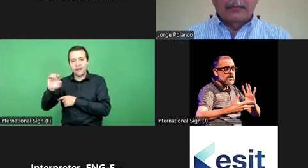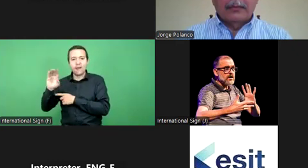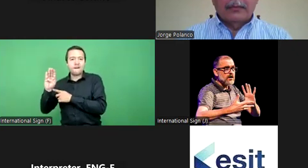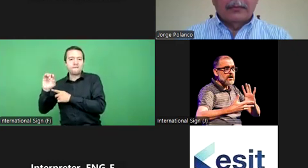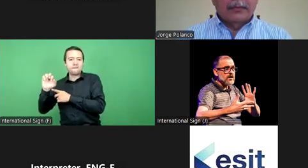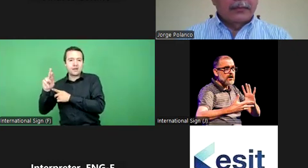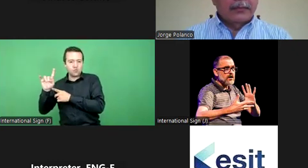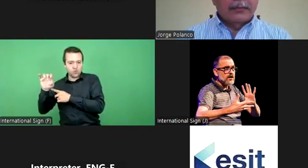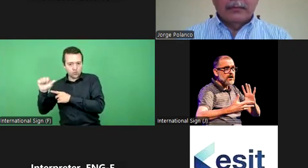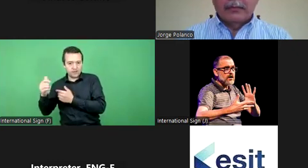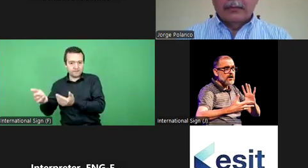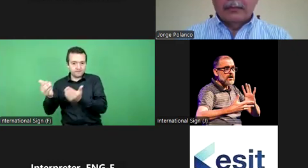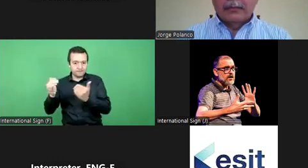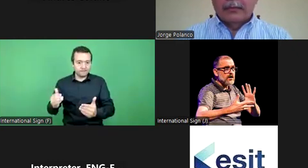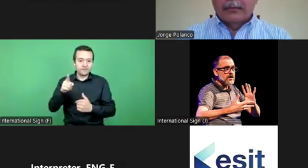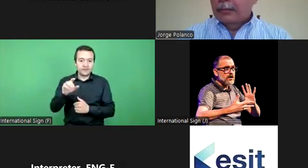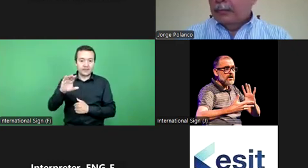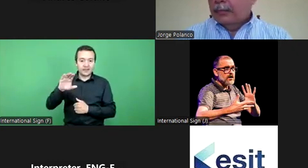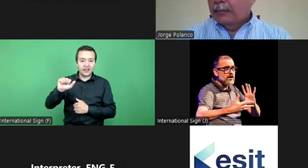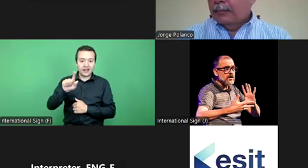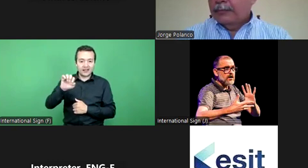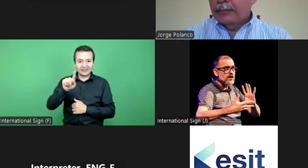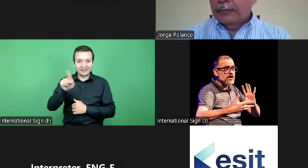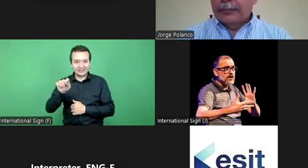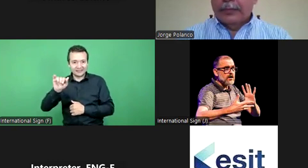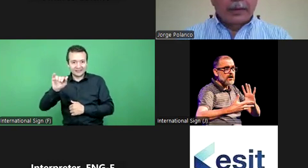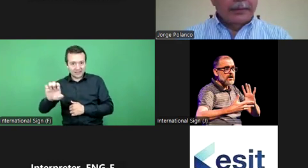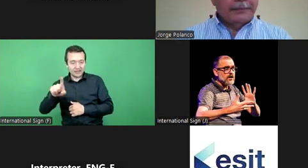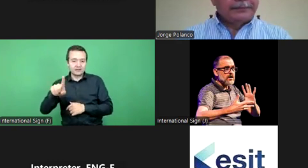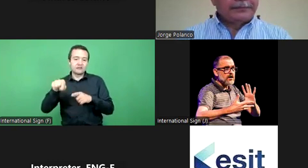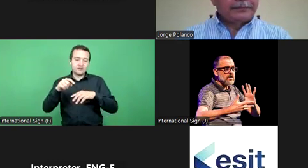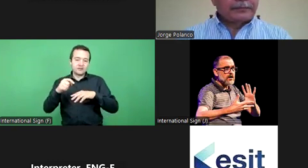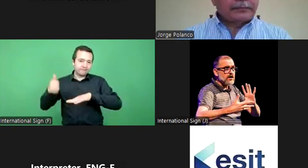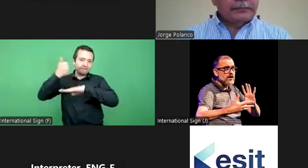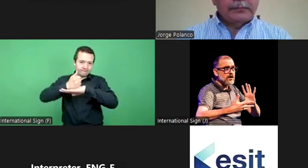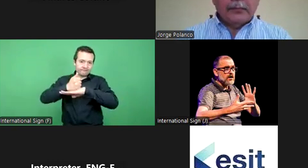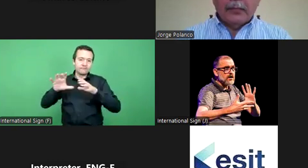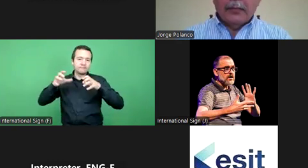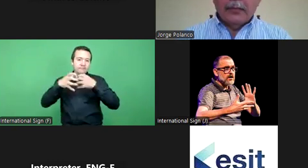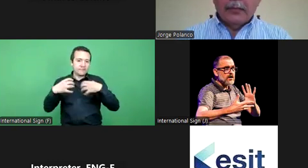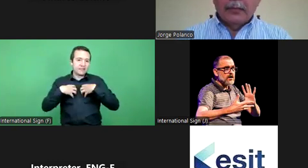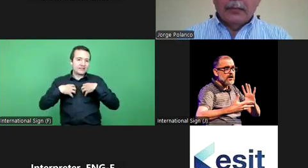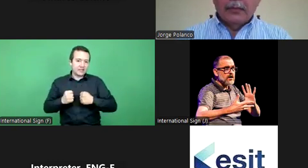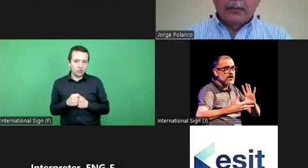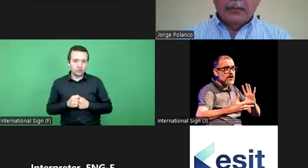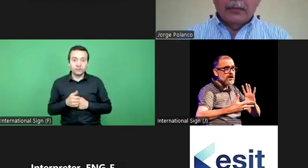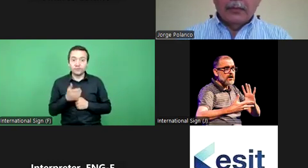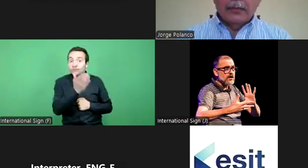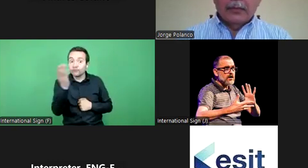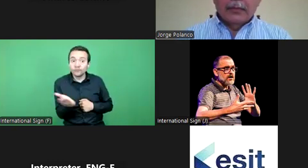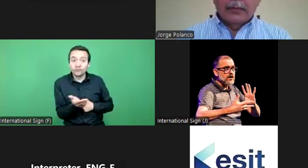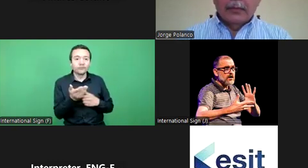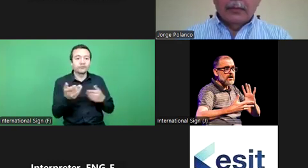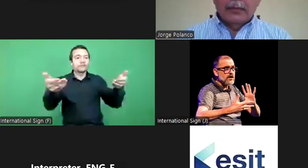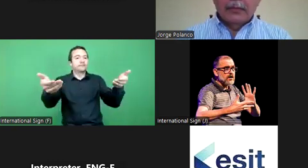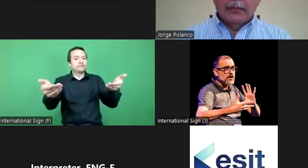St. Lucia. So you're very welcome to participate in this panel. We are also pleased to have the presence of